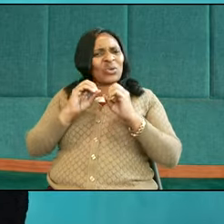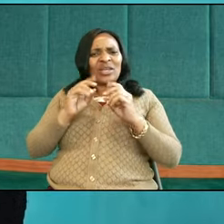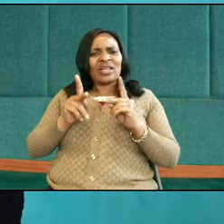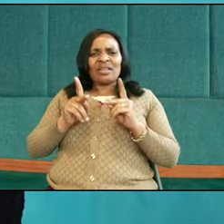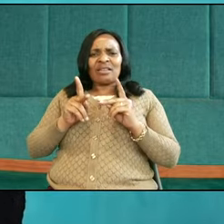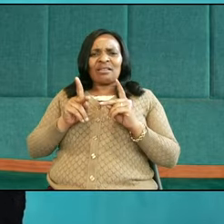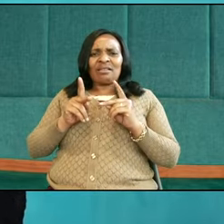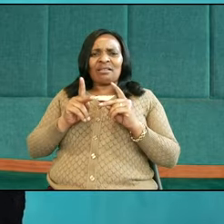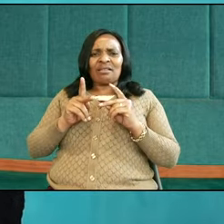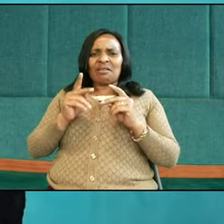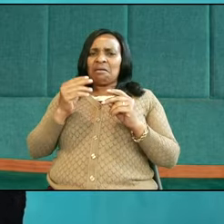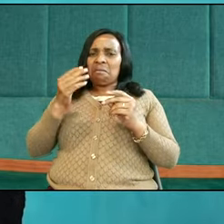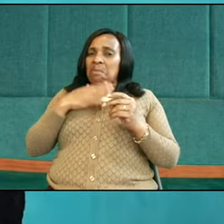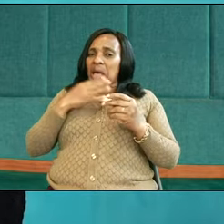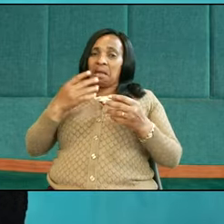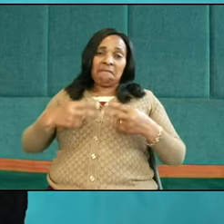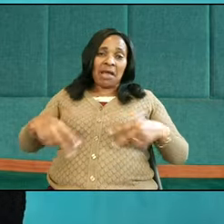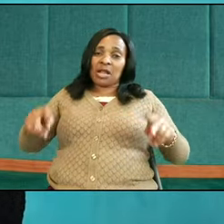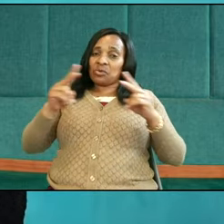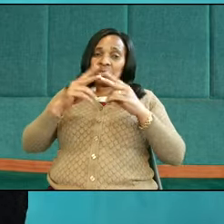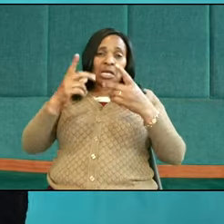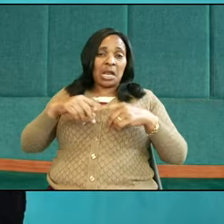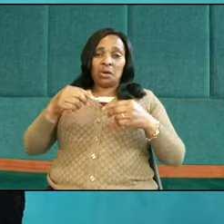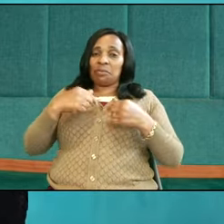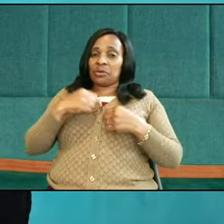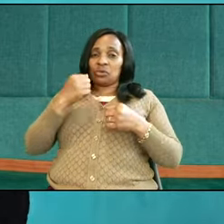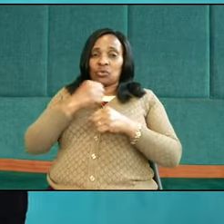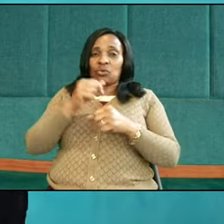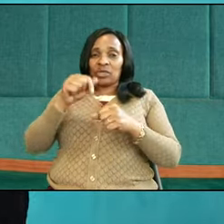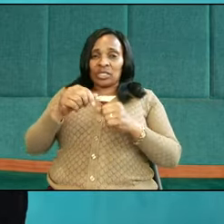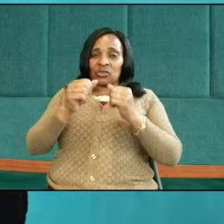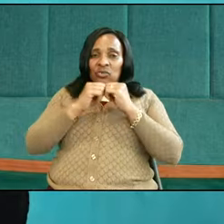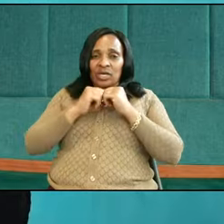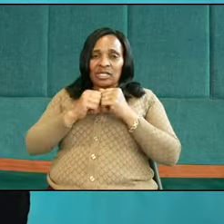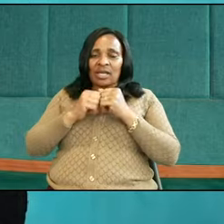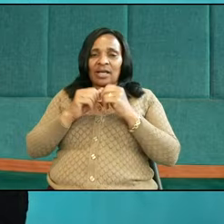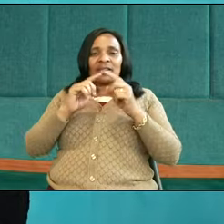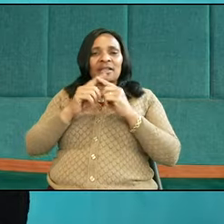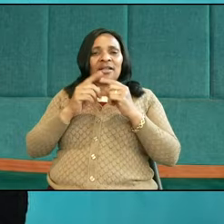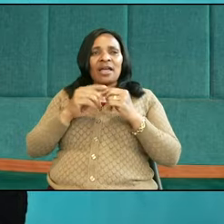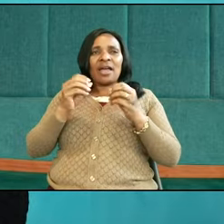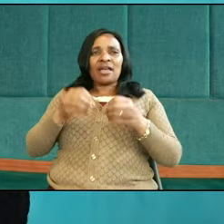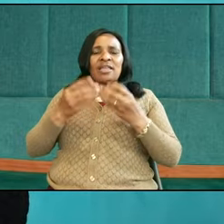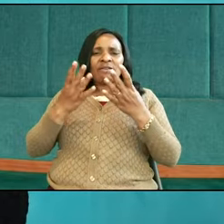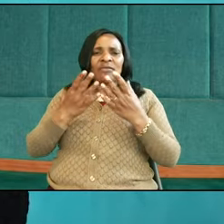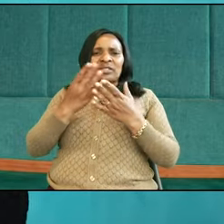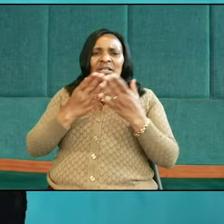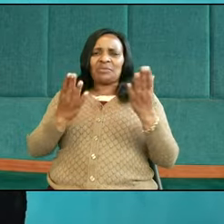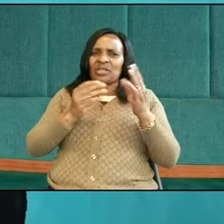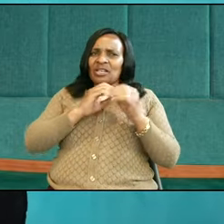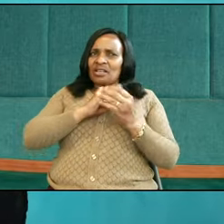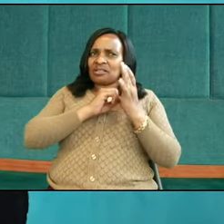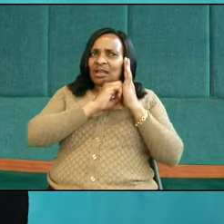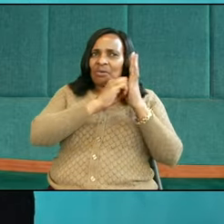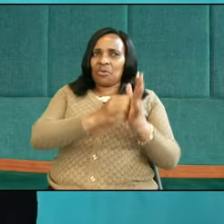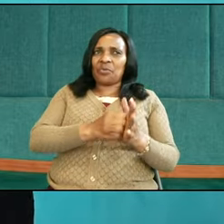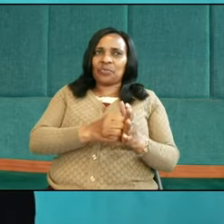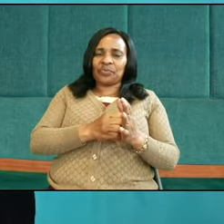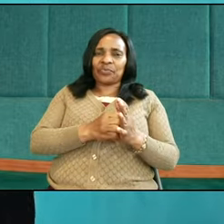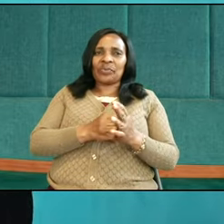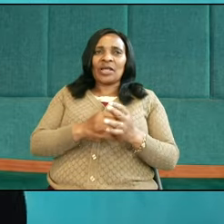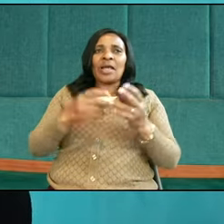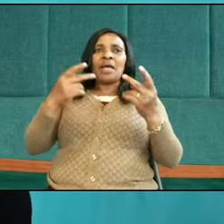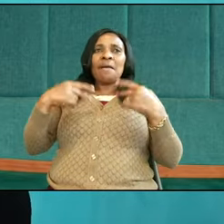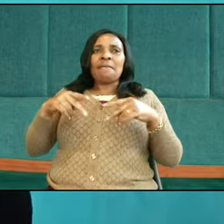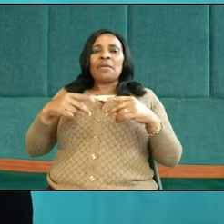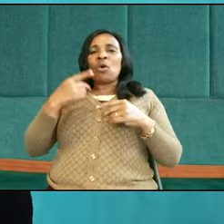case, I'd be like, you know what, my values allow me to do this, this, that, or the other. To give a slightly interesting example, is there are